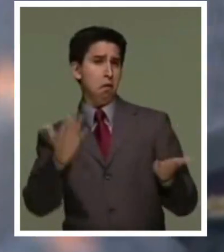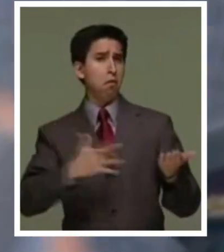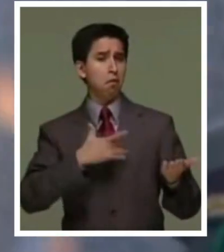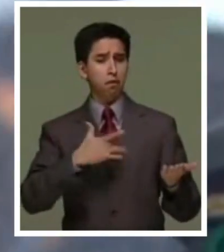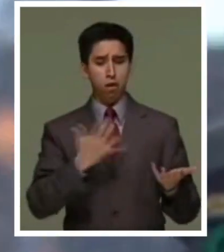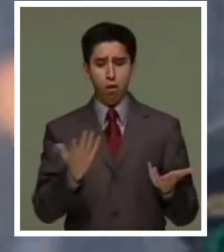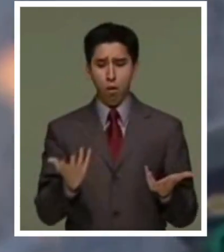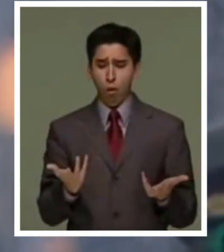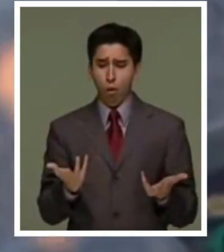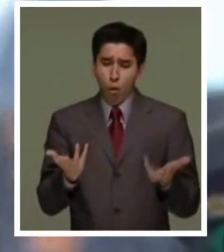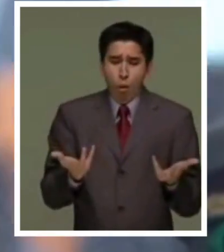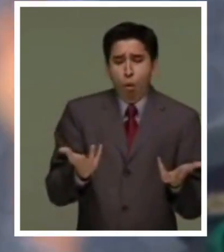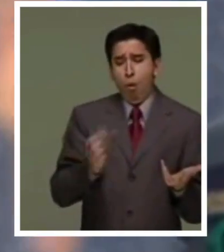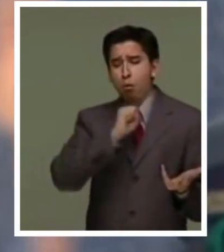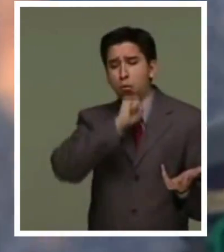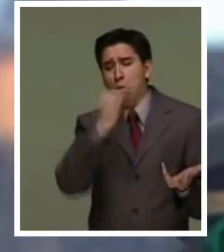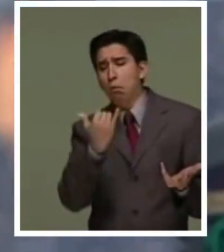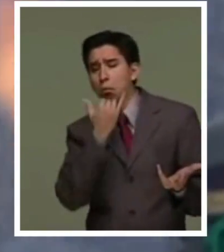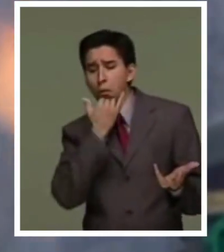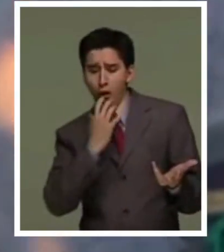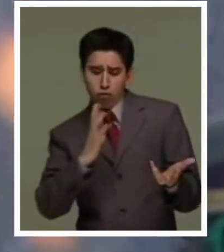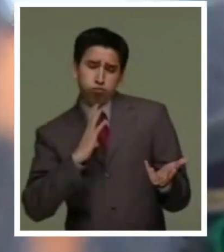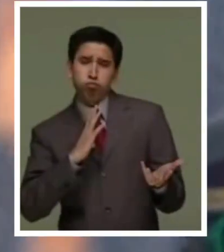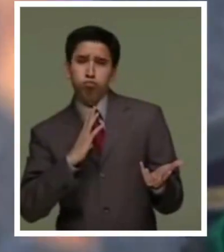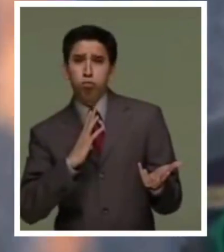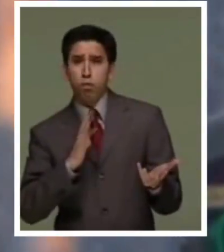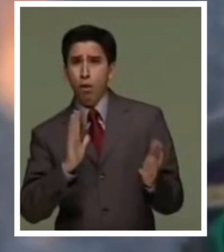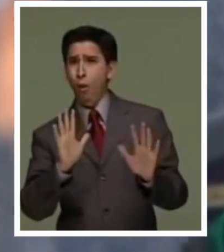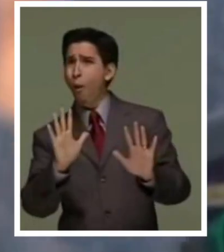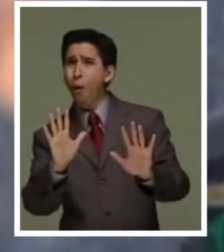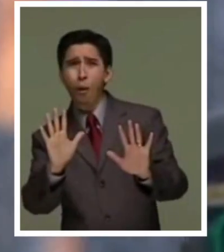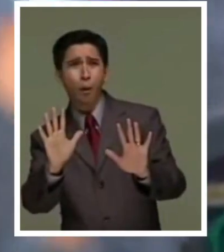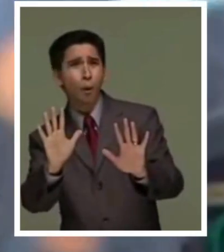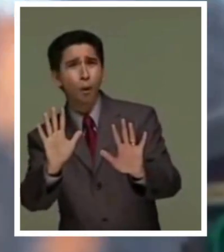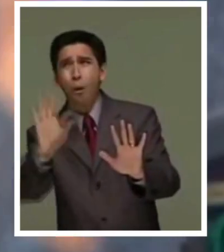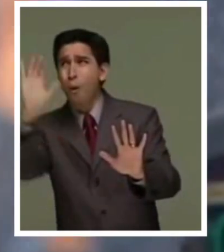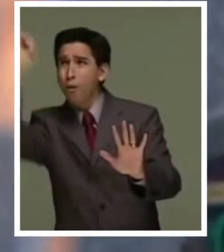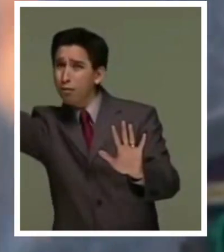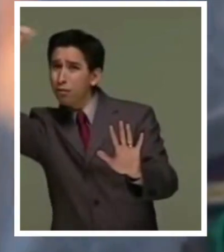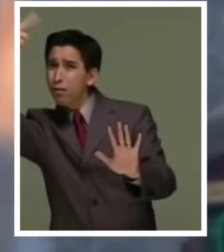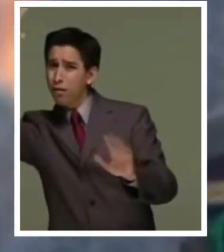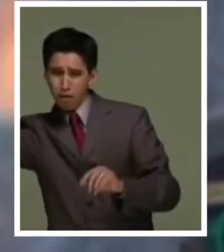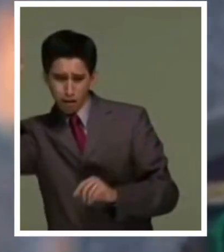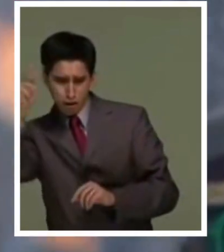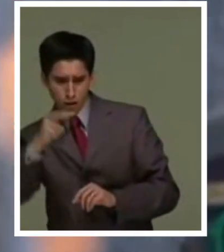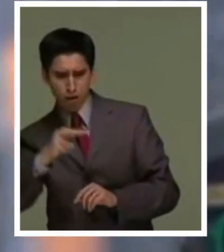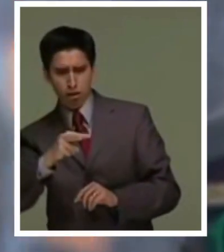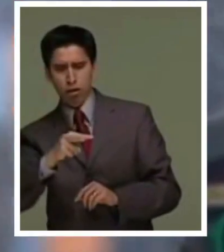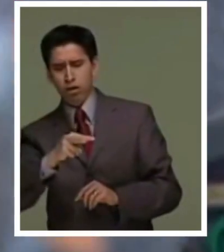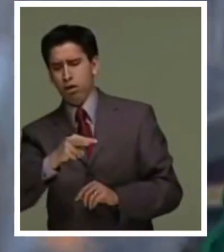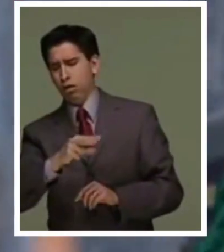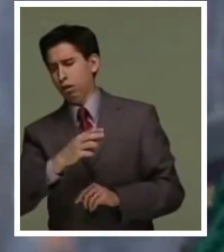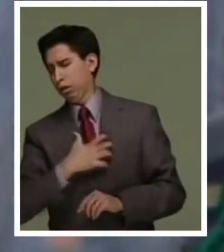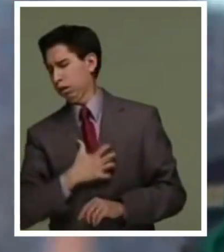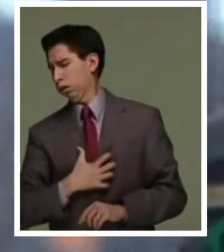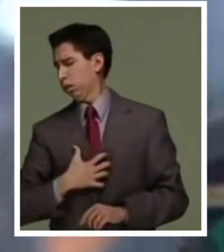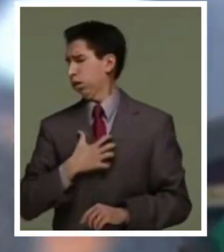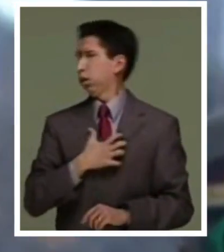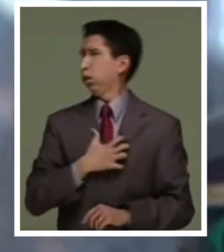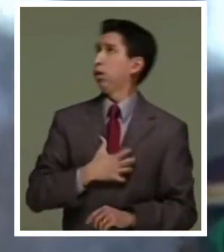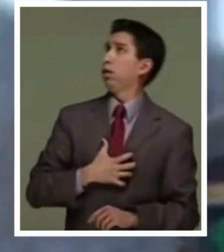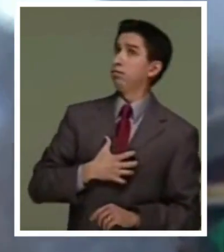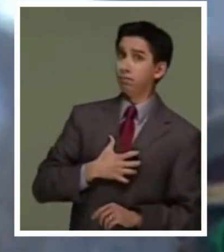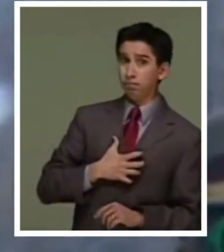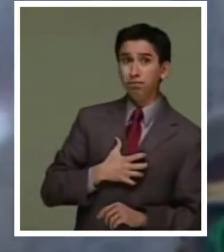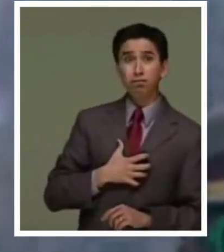I am not a saint, he said, unless you think of a saint as a sinner who keeps on trying.